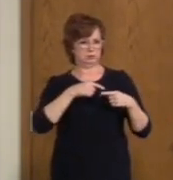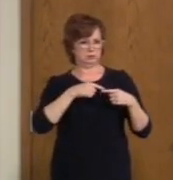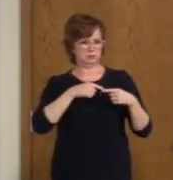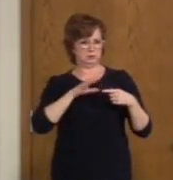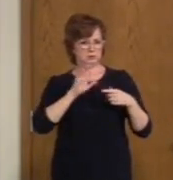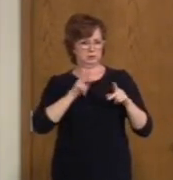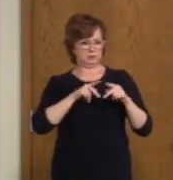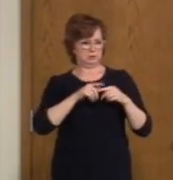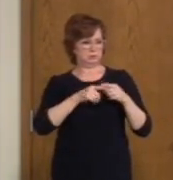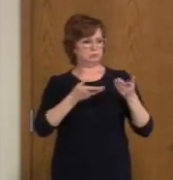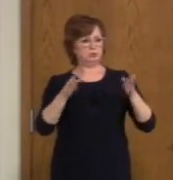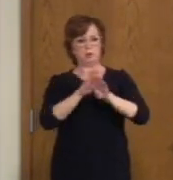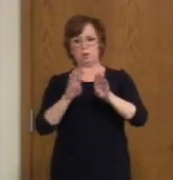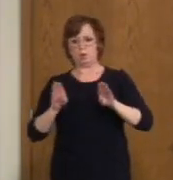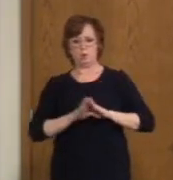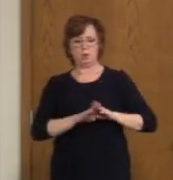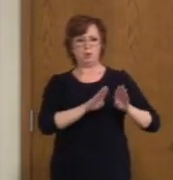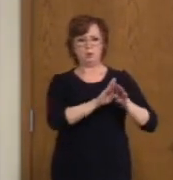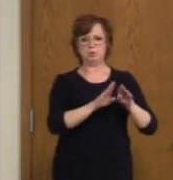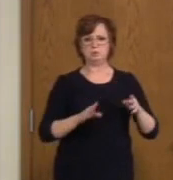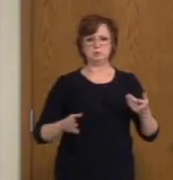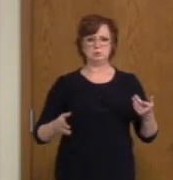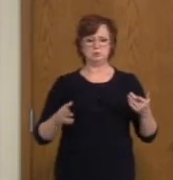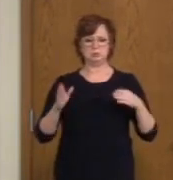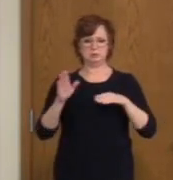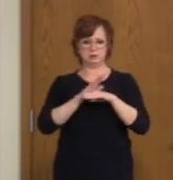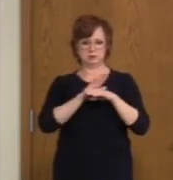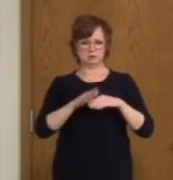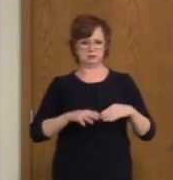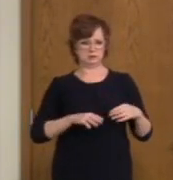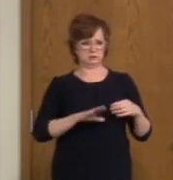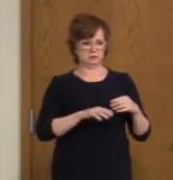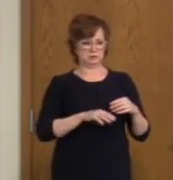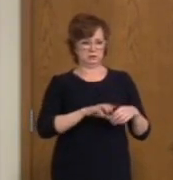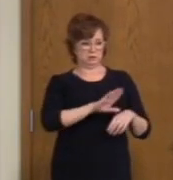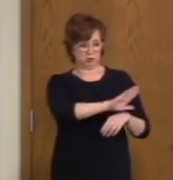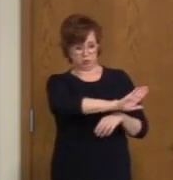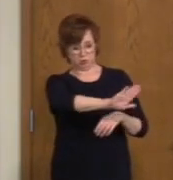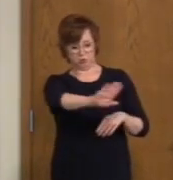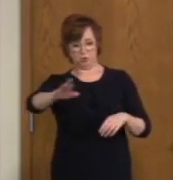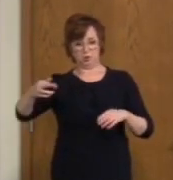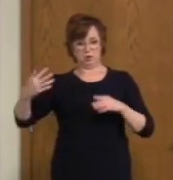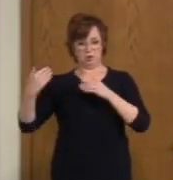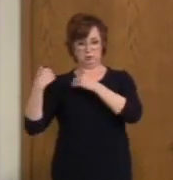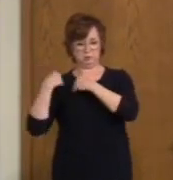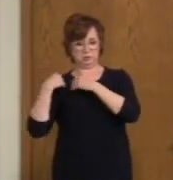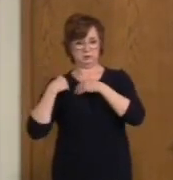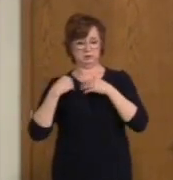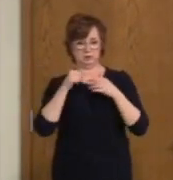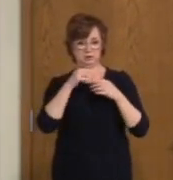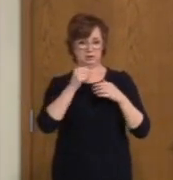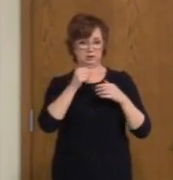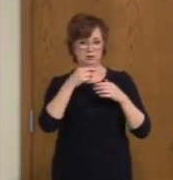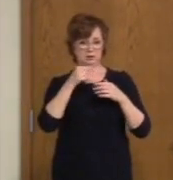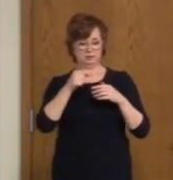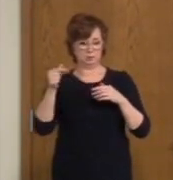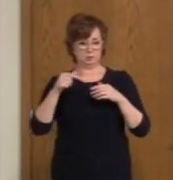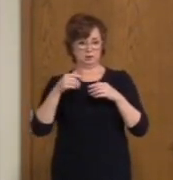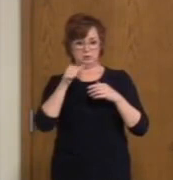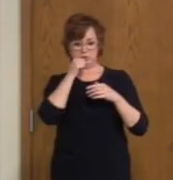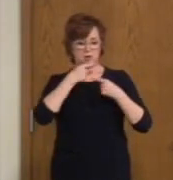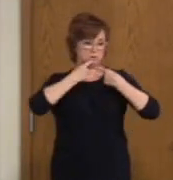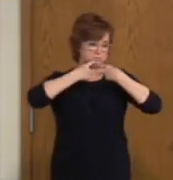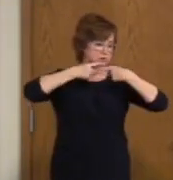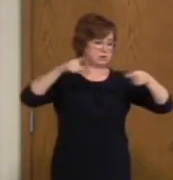That's my question. Do you just at this point want to leave it up to people's personal responsibilities instead of your government telling them what they should do to